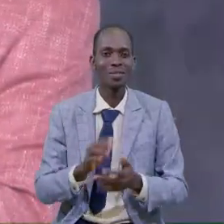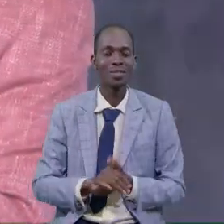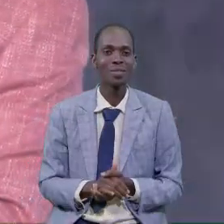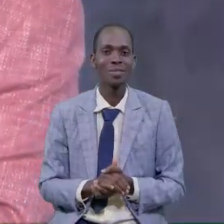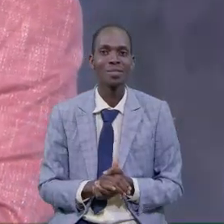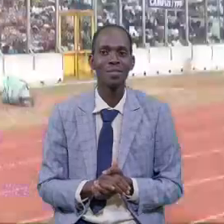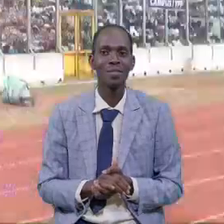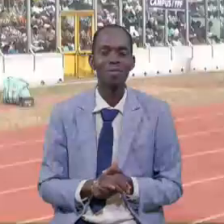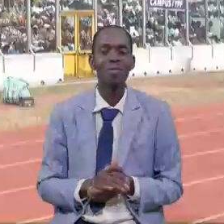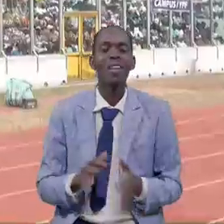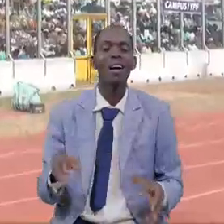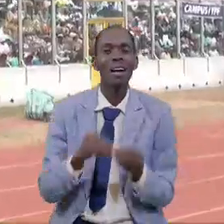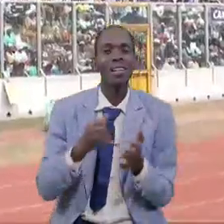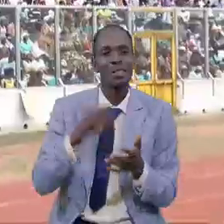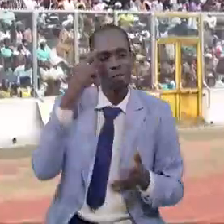Add for me.